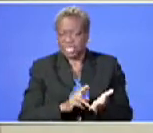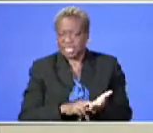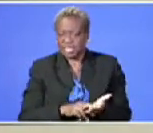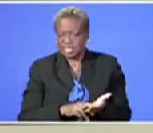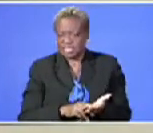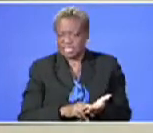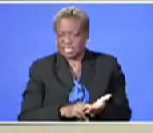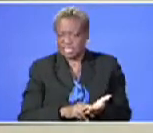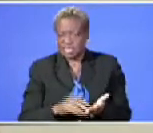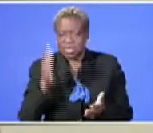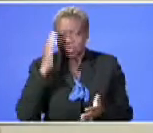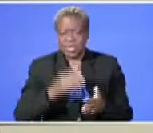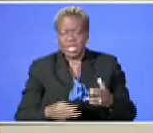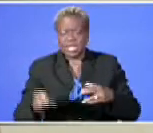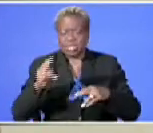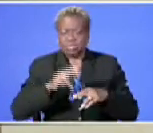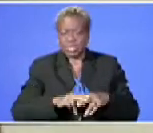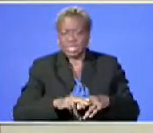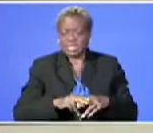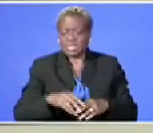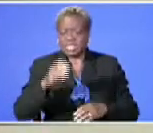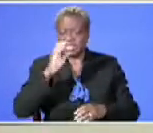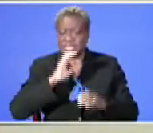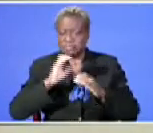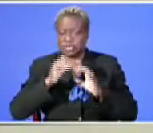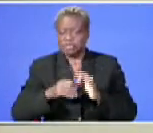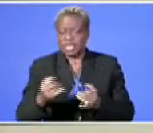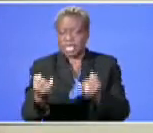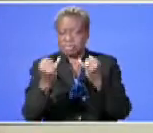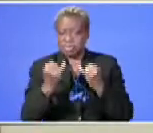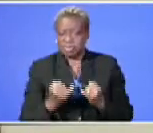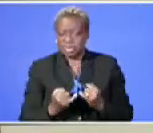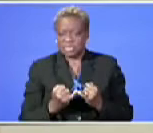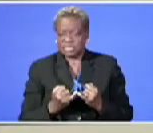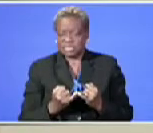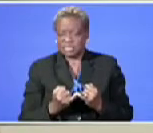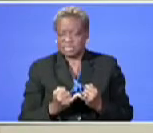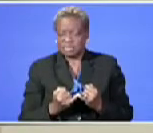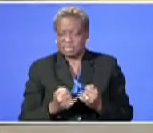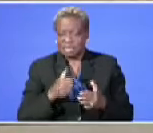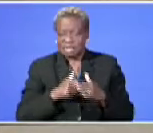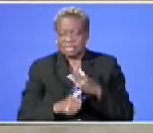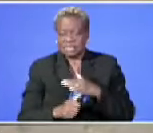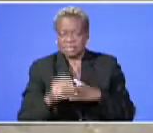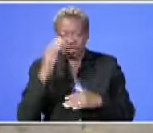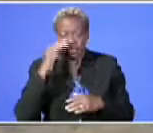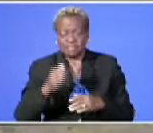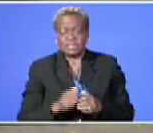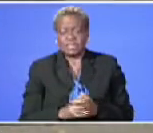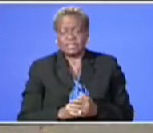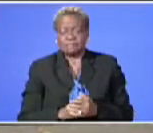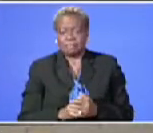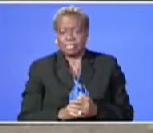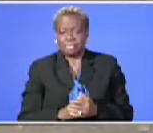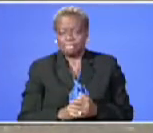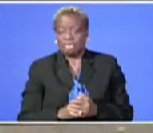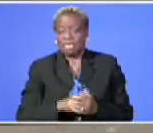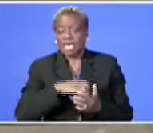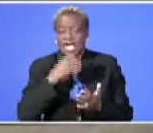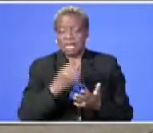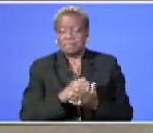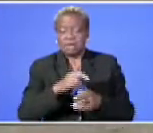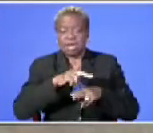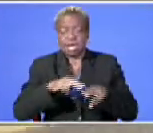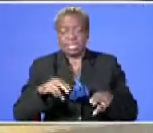in increased consumption on imports, which would undermine the effort to protect the foreign reserves. While the economic uncertainty may spark